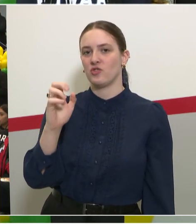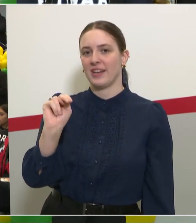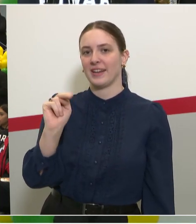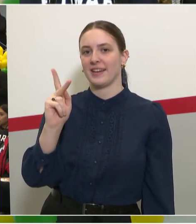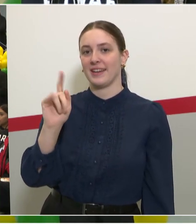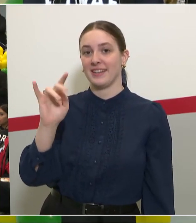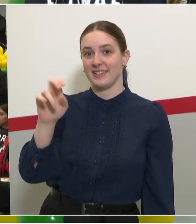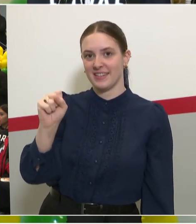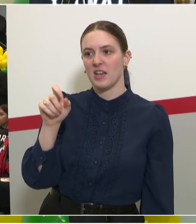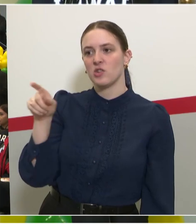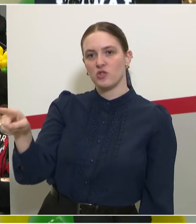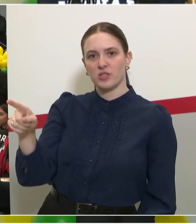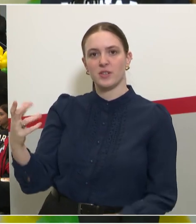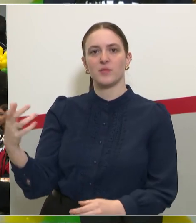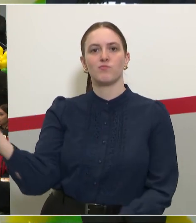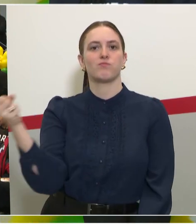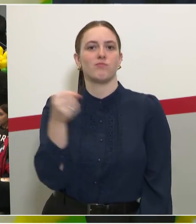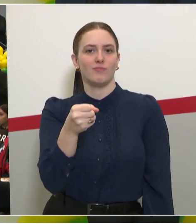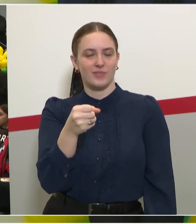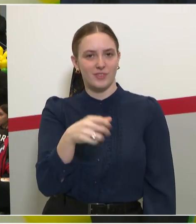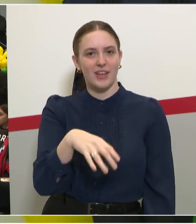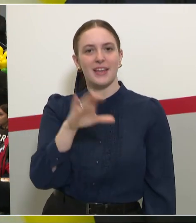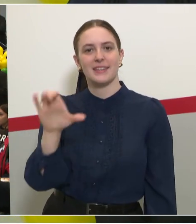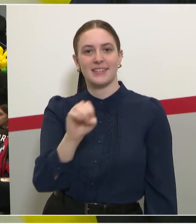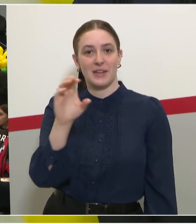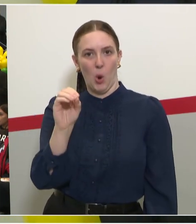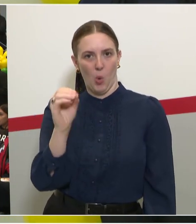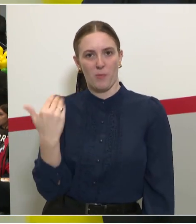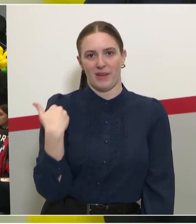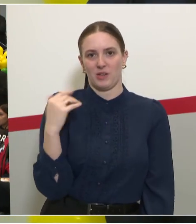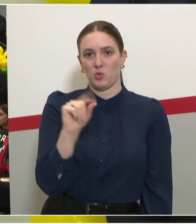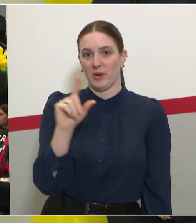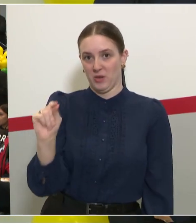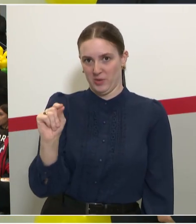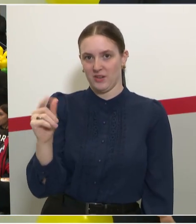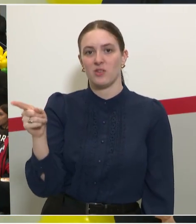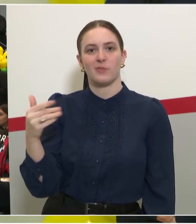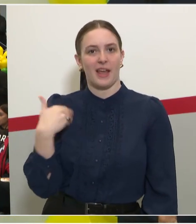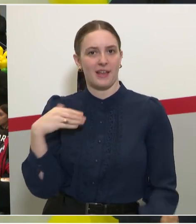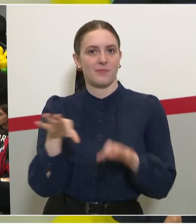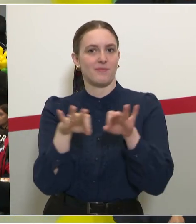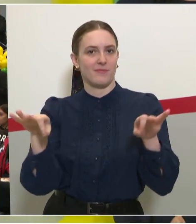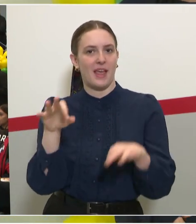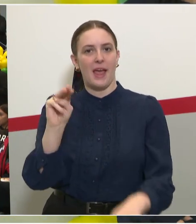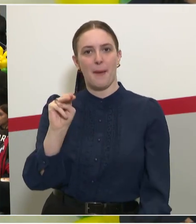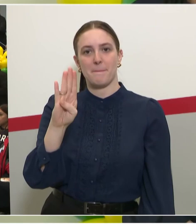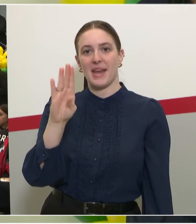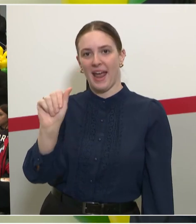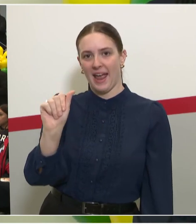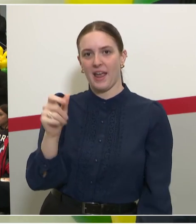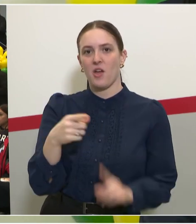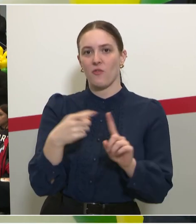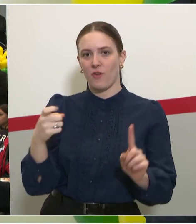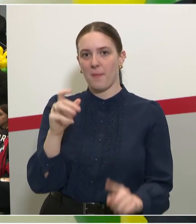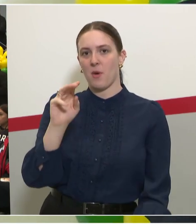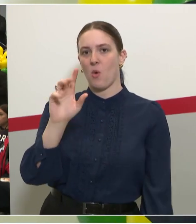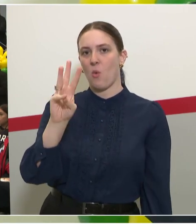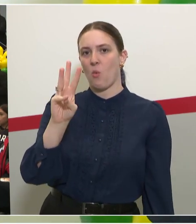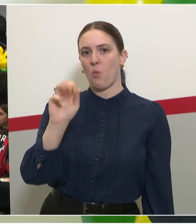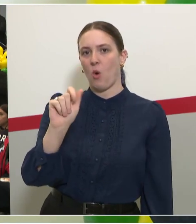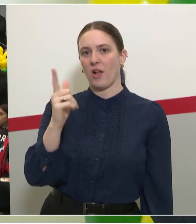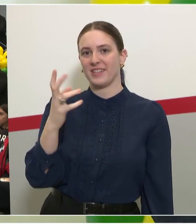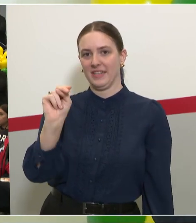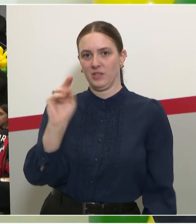Executive Officer in 2020. She holds an MBA from Walden in Minneapolis, Minnesota. She